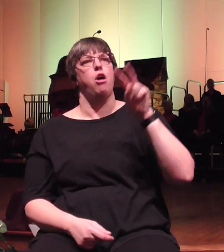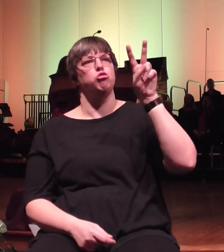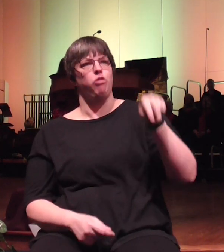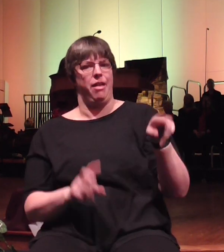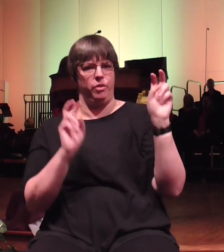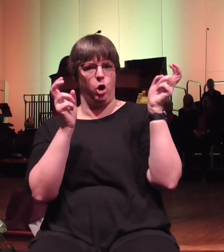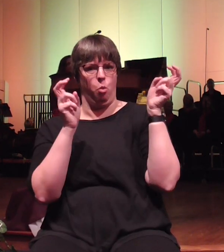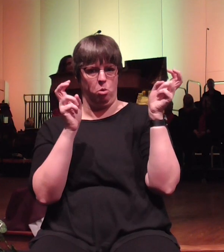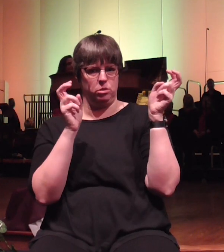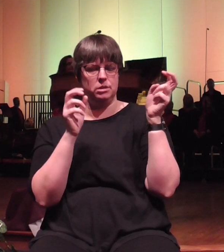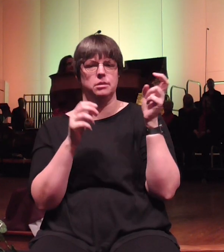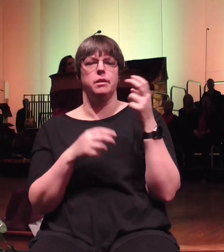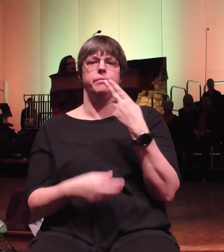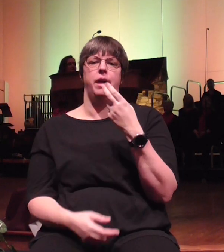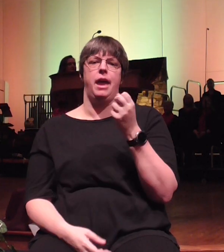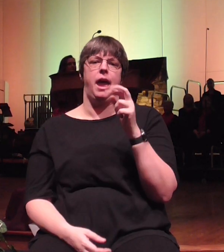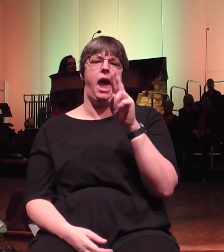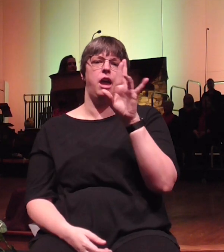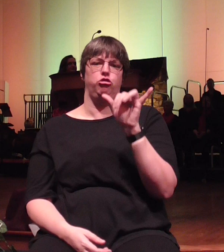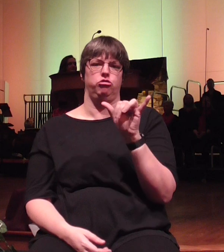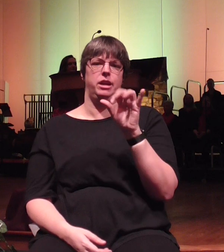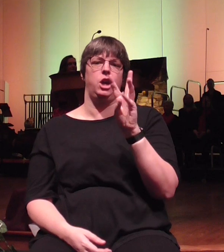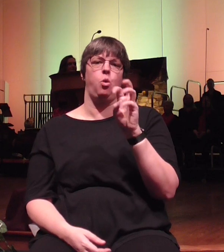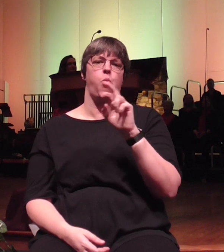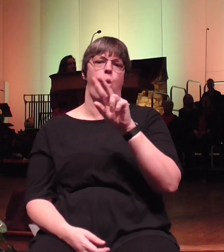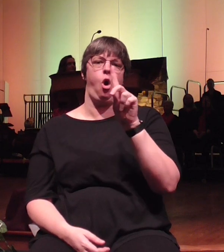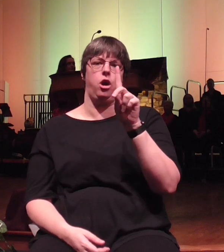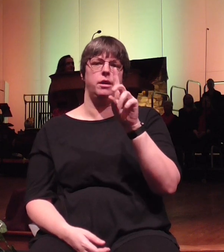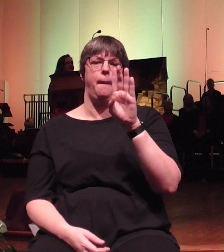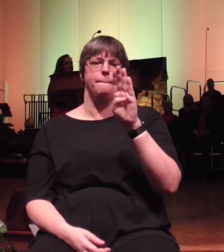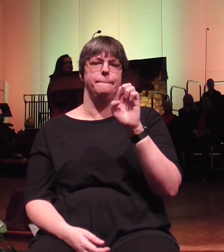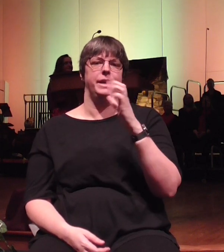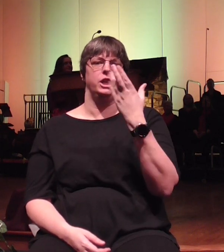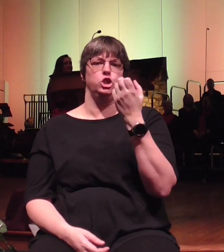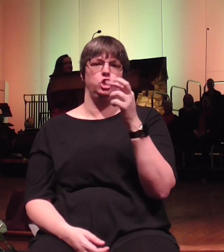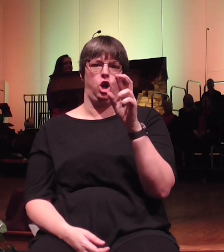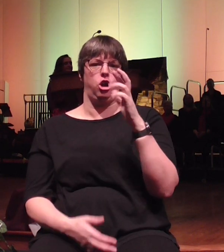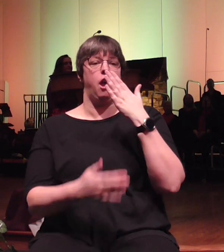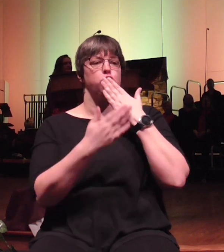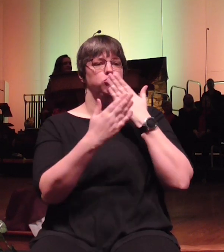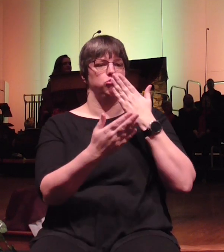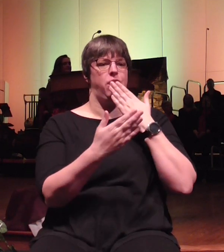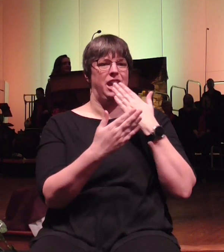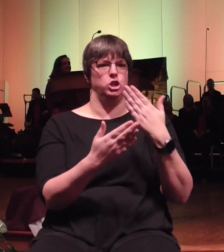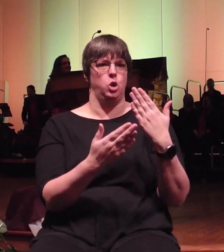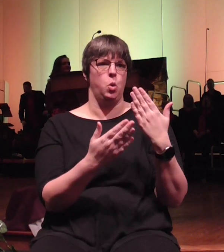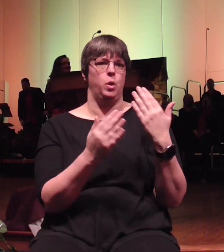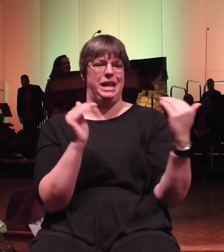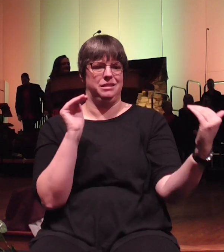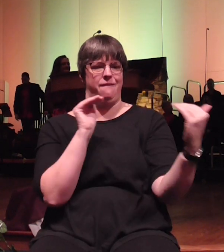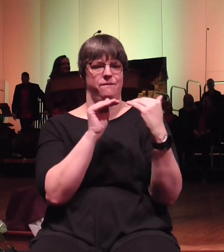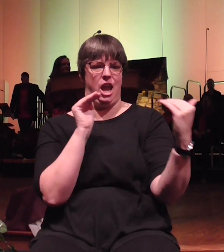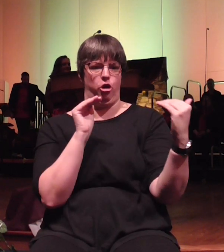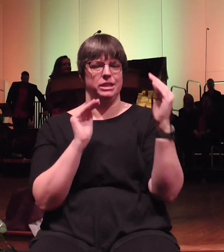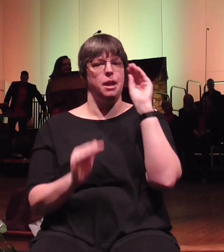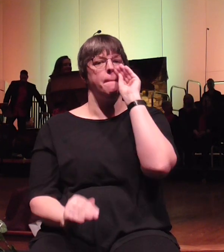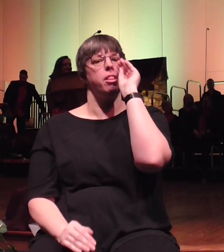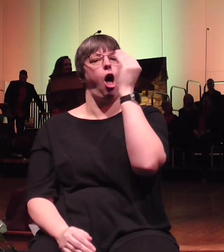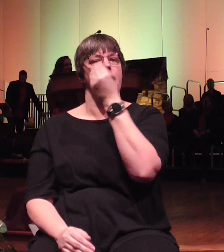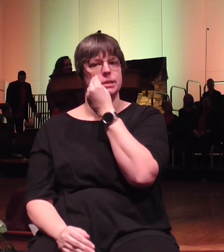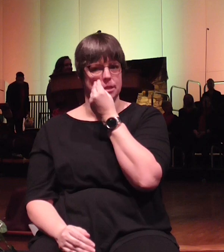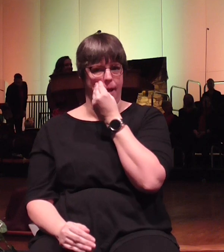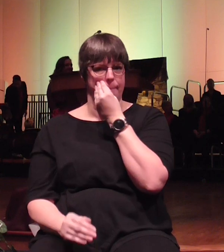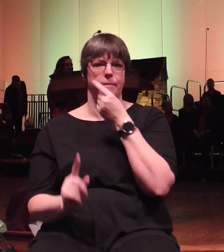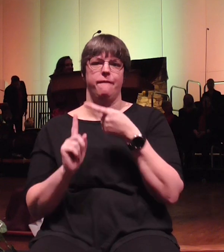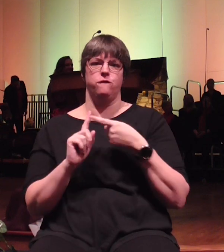is a quote by Henry Ward Beecher. "Gratitude is the fairest blossom which springs